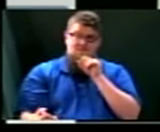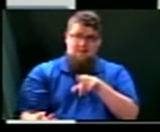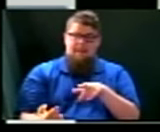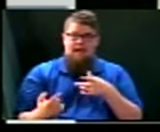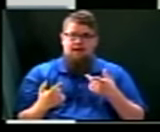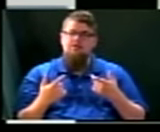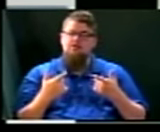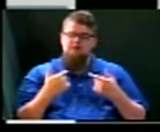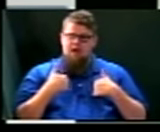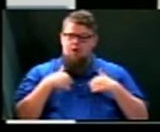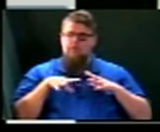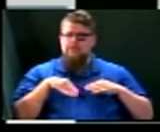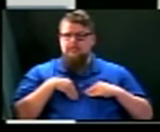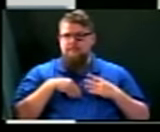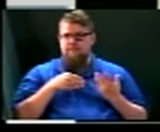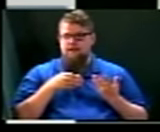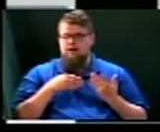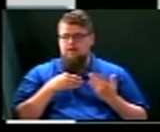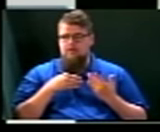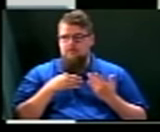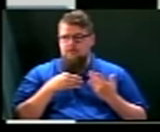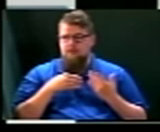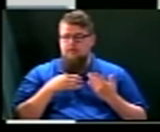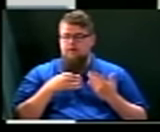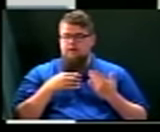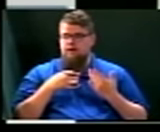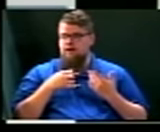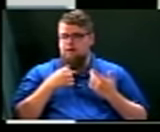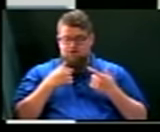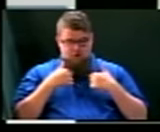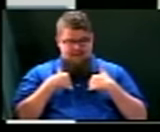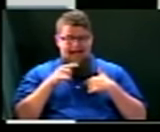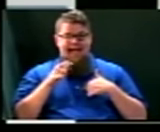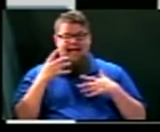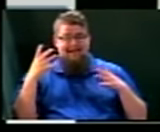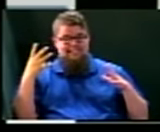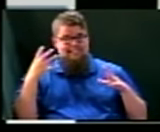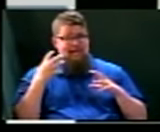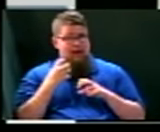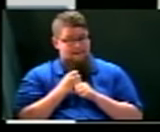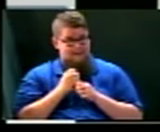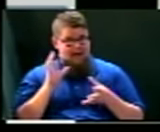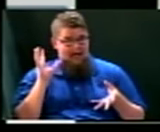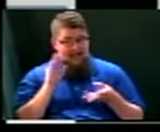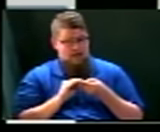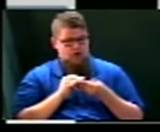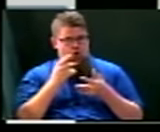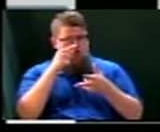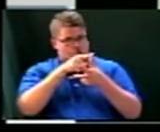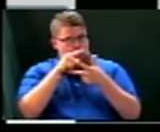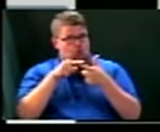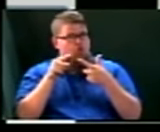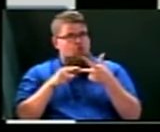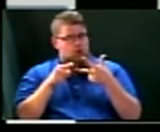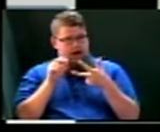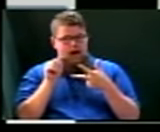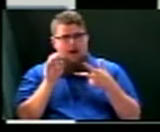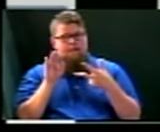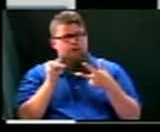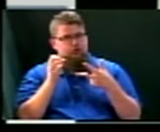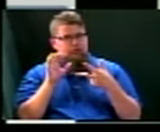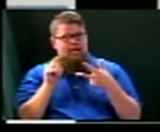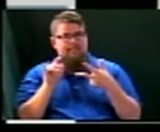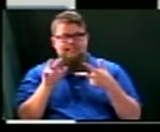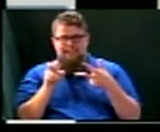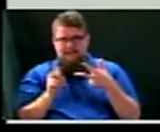got, even though I had to combine three objectives. Now,